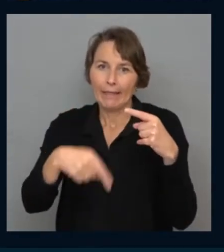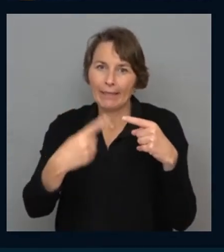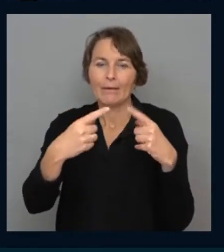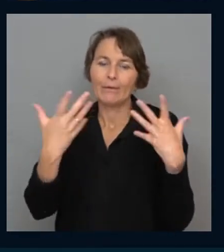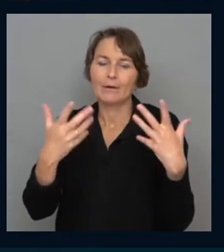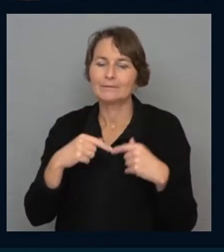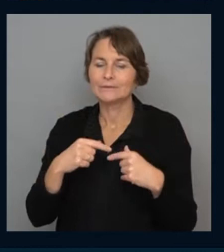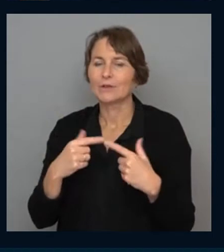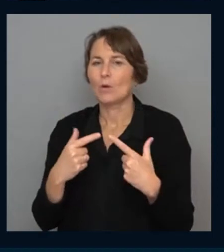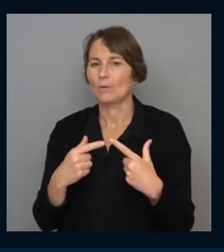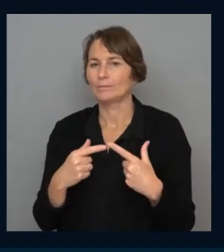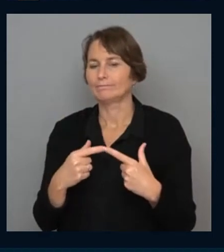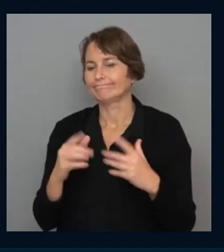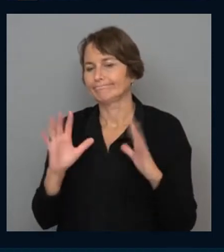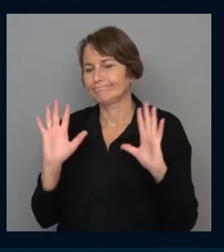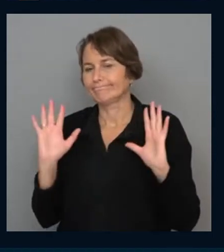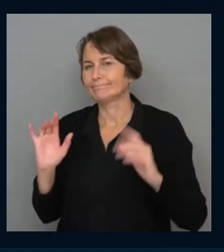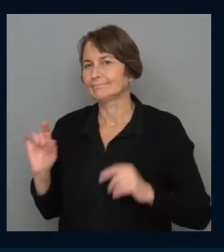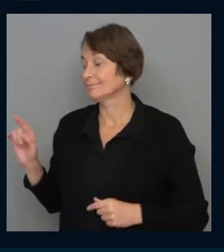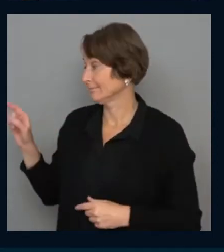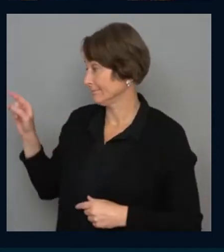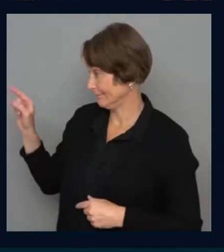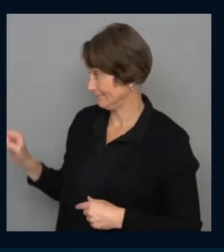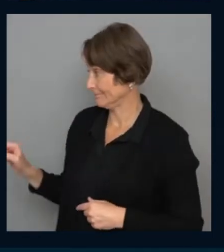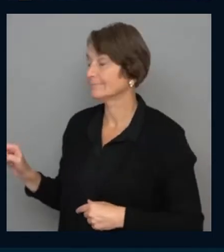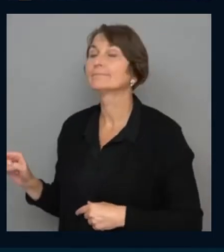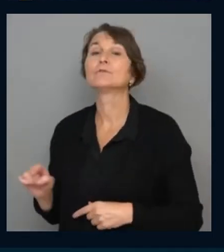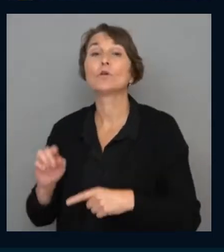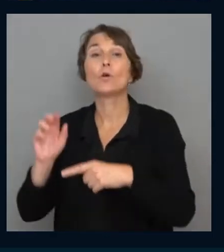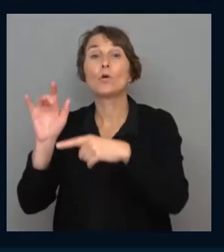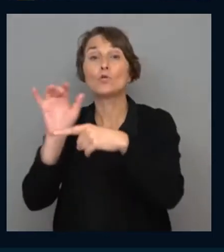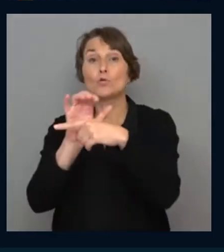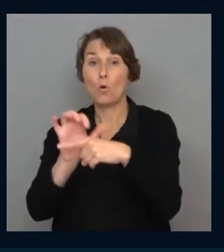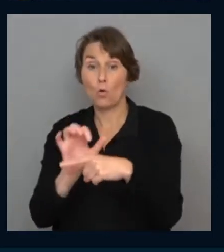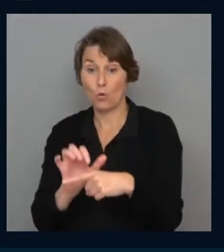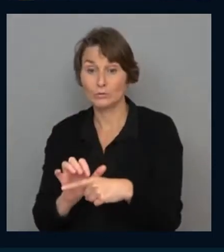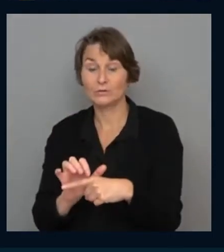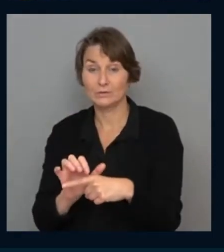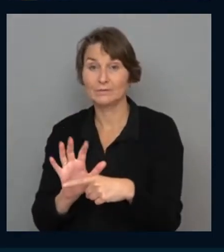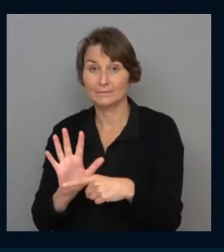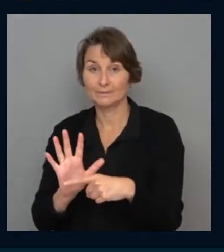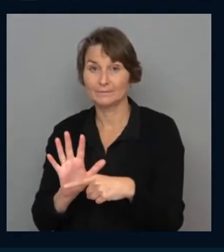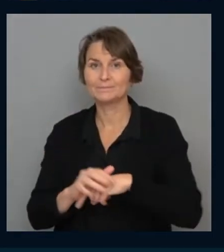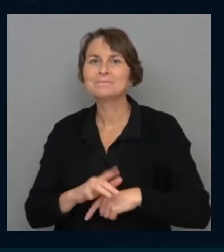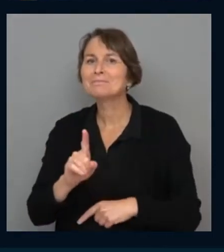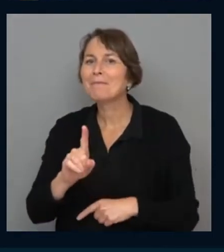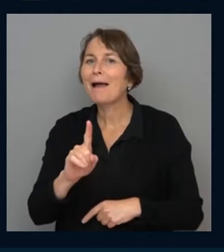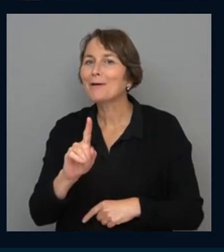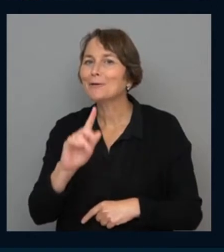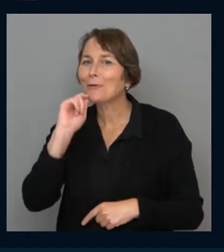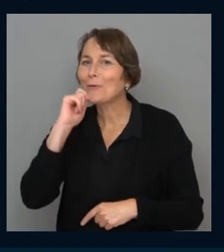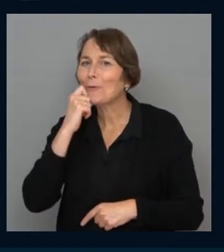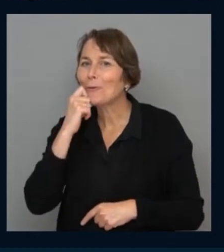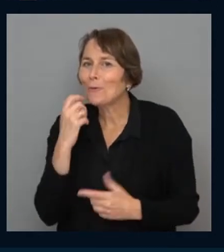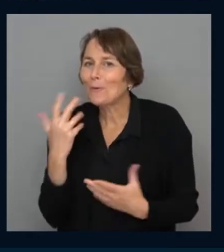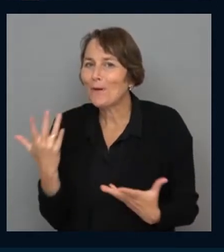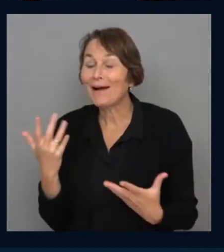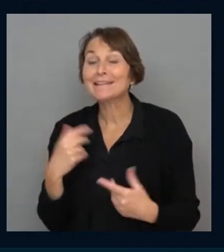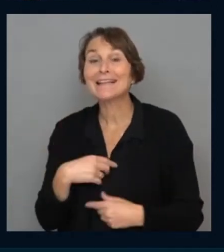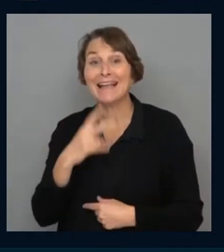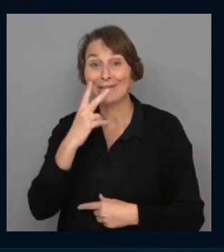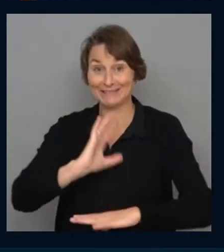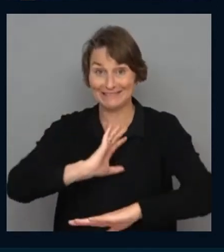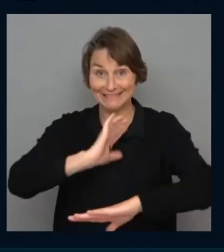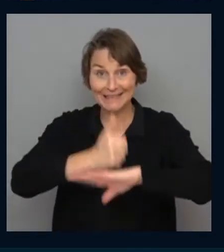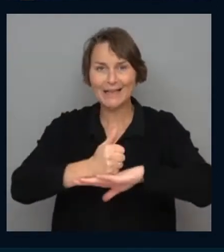one net new. So we're building our code out. I want to create a pipeline, and what's really cool about this is, when I go to create a pipeline, there's